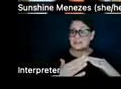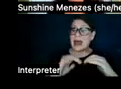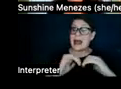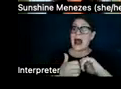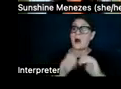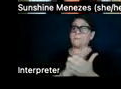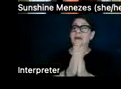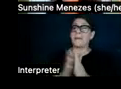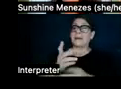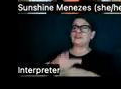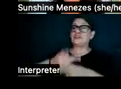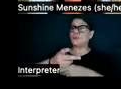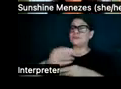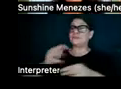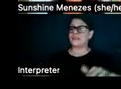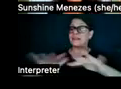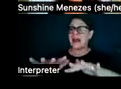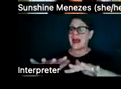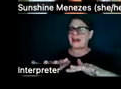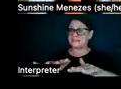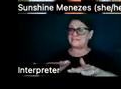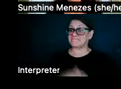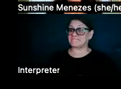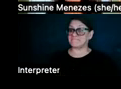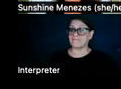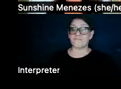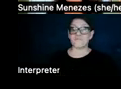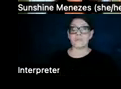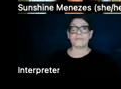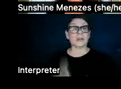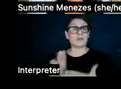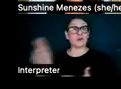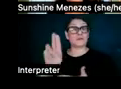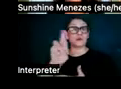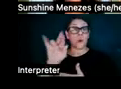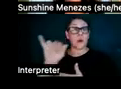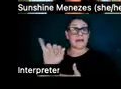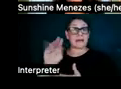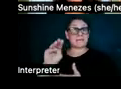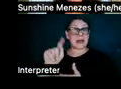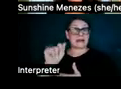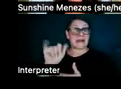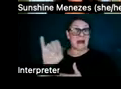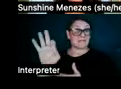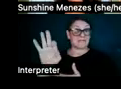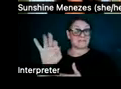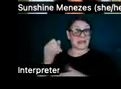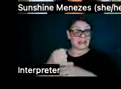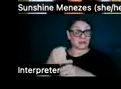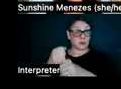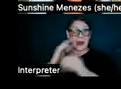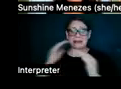stewards of the lands that we, too, inhabit. The University of Rhode Island's Metcalf Institute has been advancing